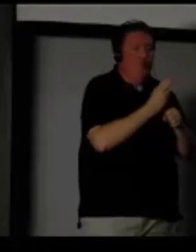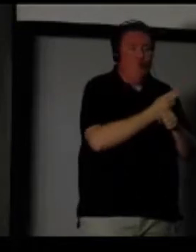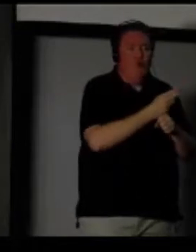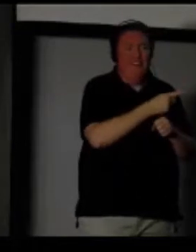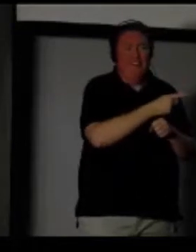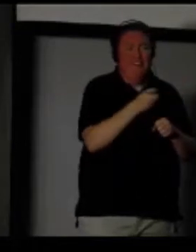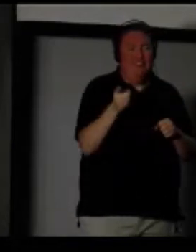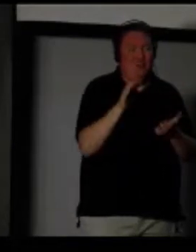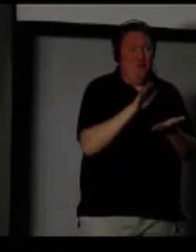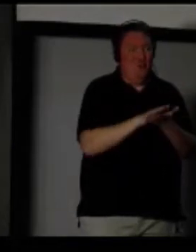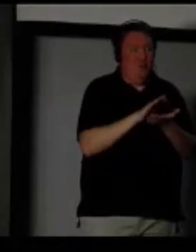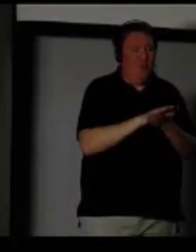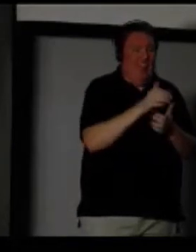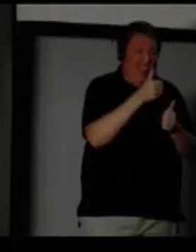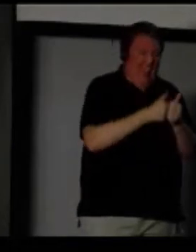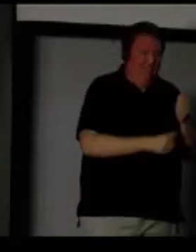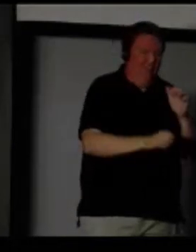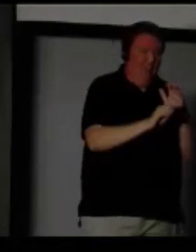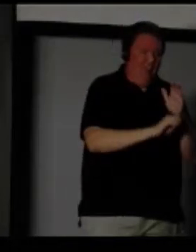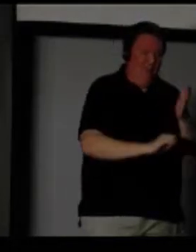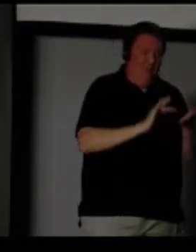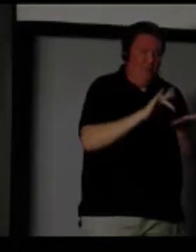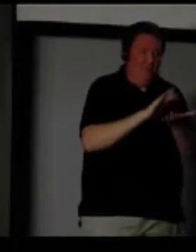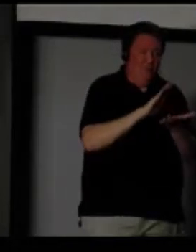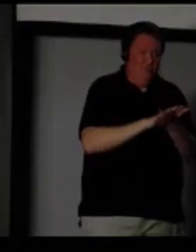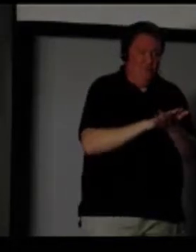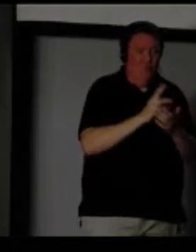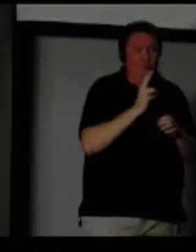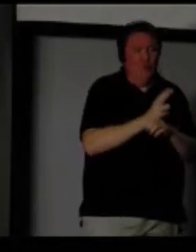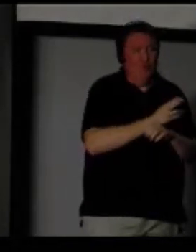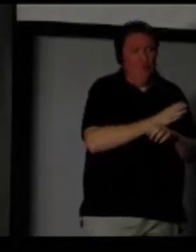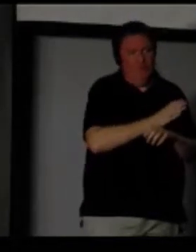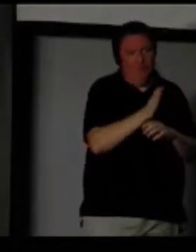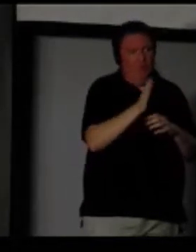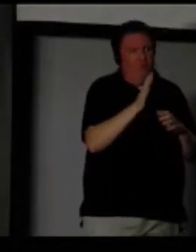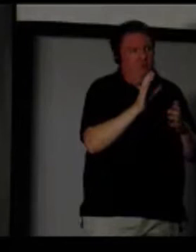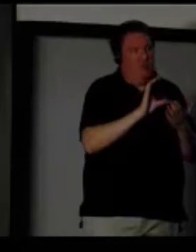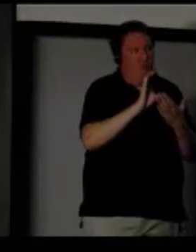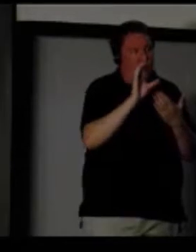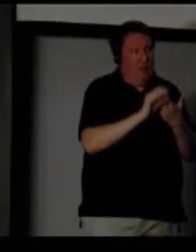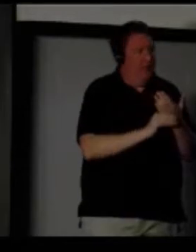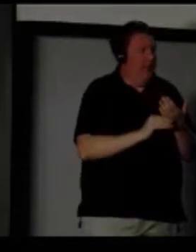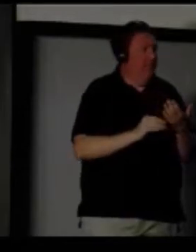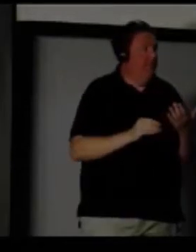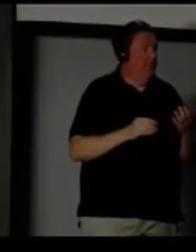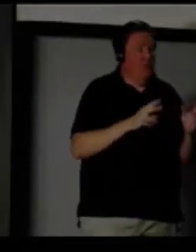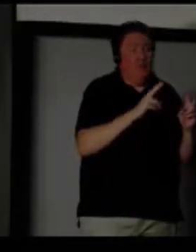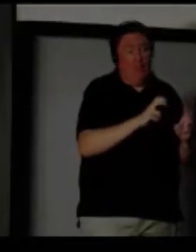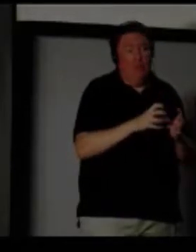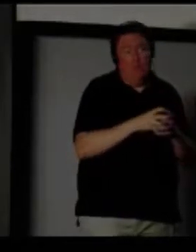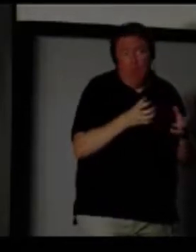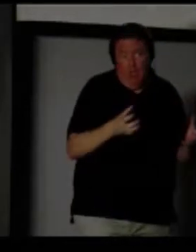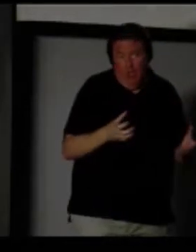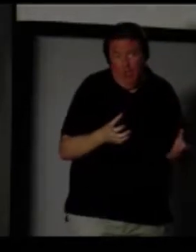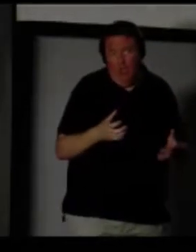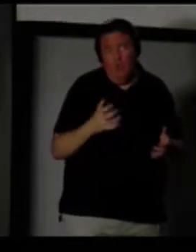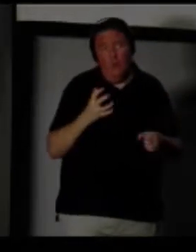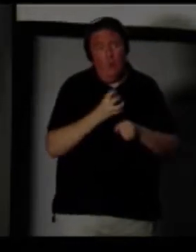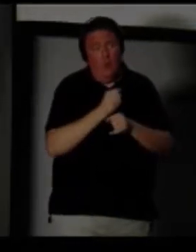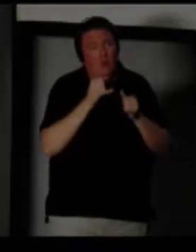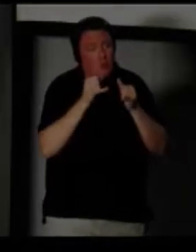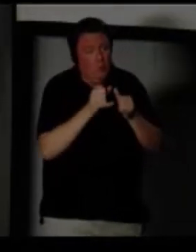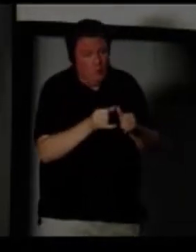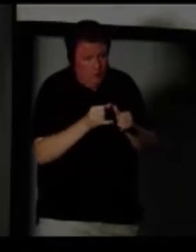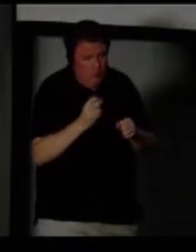elementary and middle school in the country. We had a high number of downloads, it had won awards, we had good user feedback. But